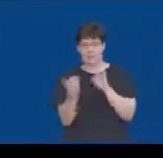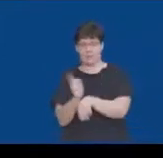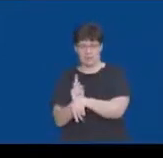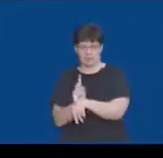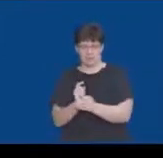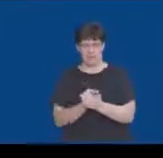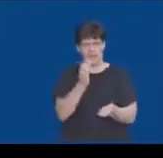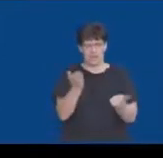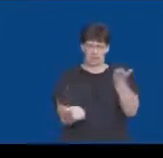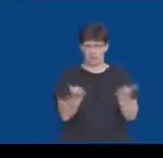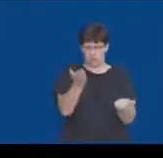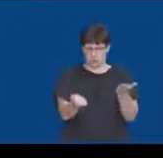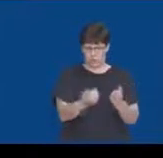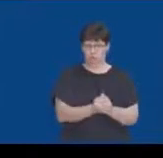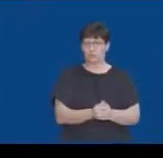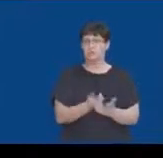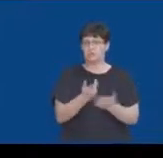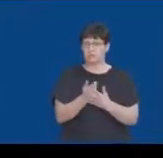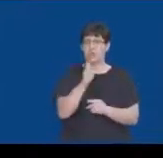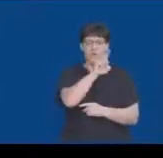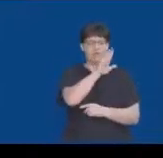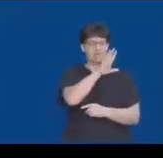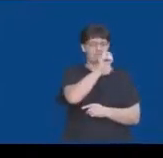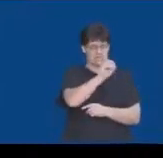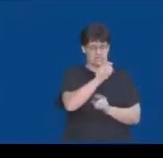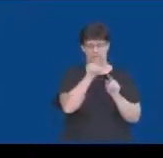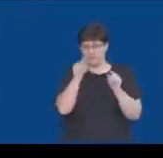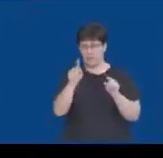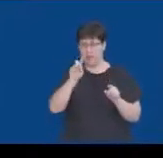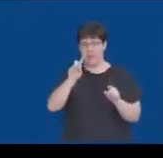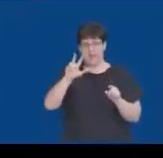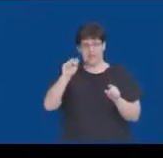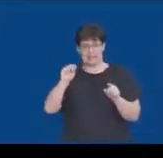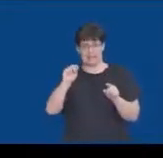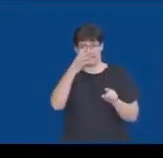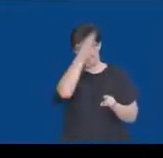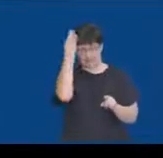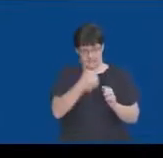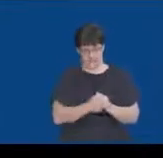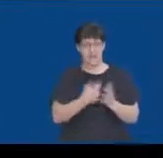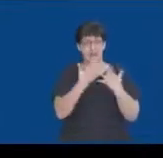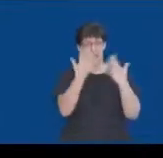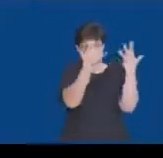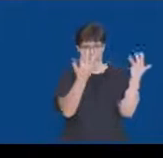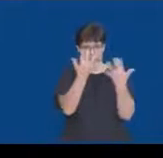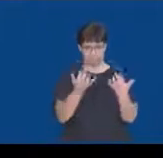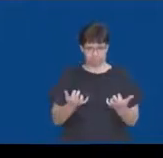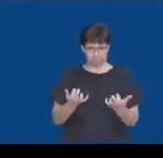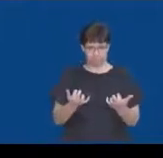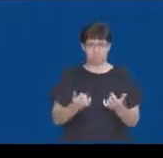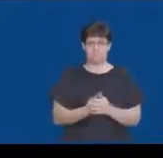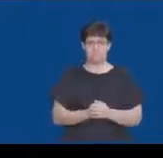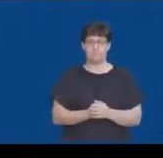this as a ratio. So I've written out my 150 marks and 180 minutes, and I'm now going to calculate how